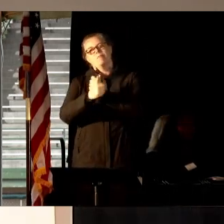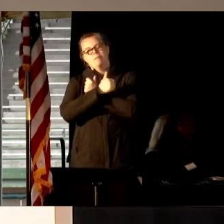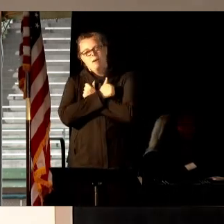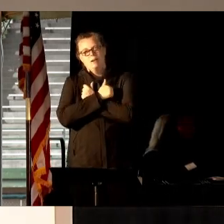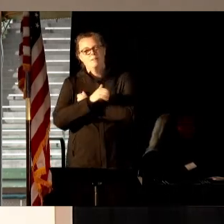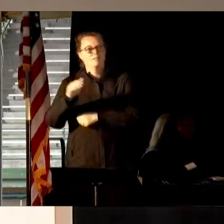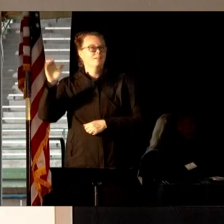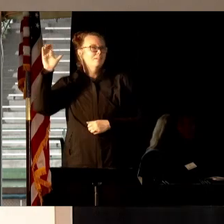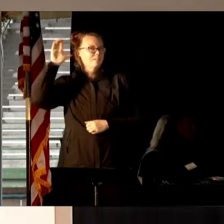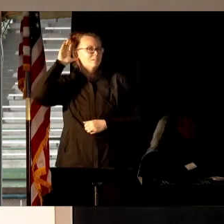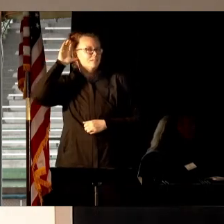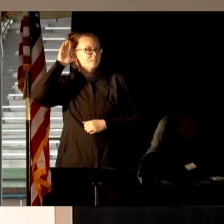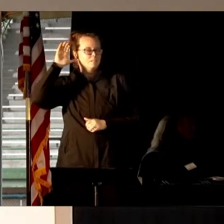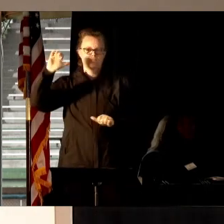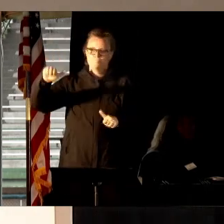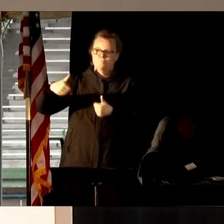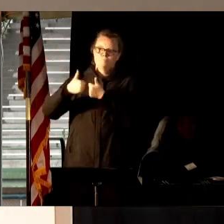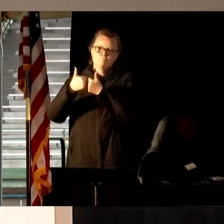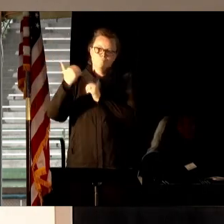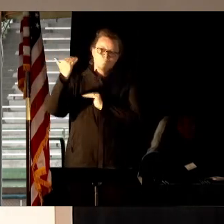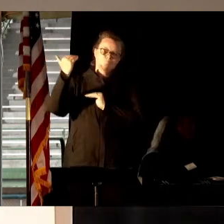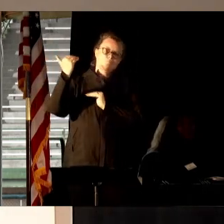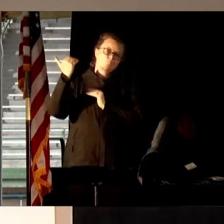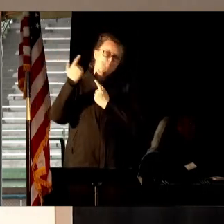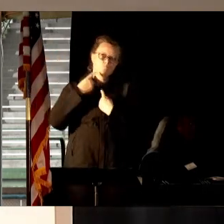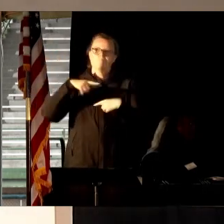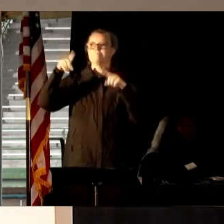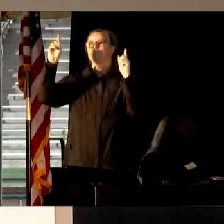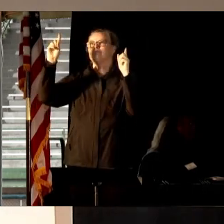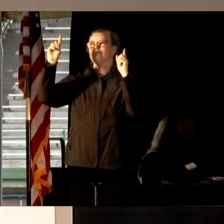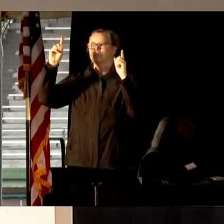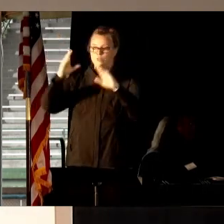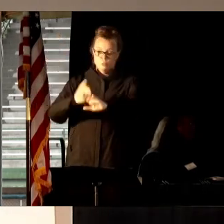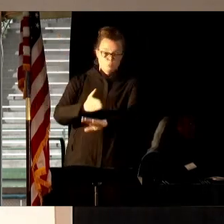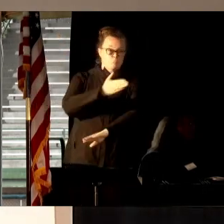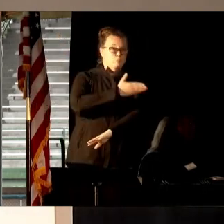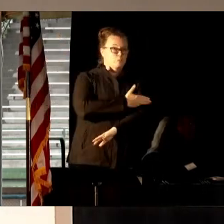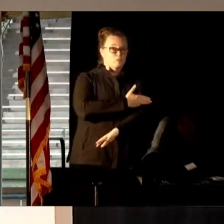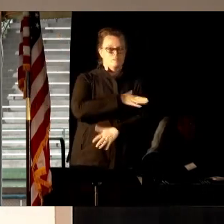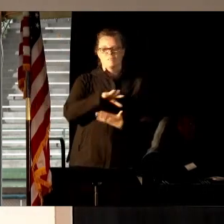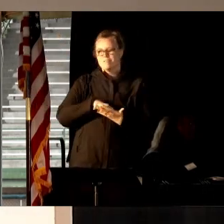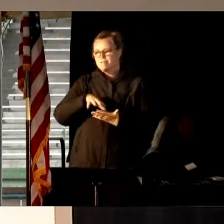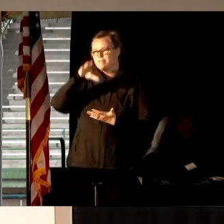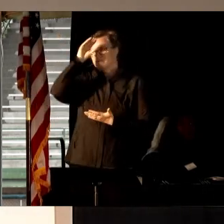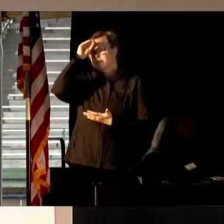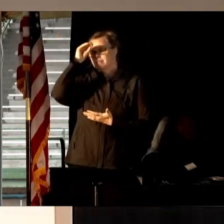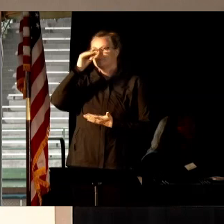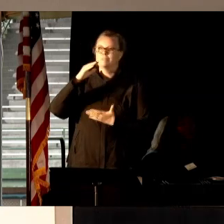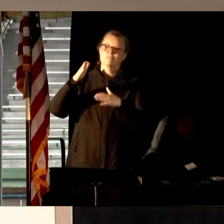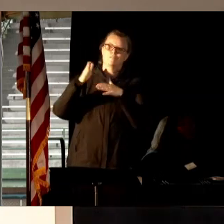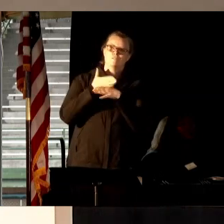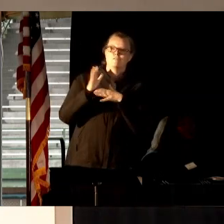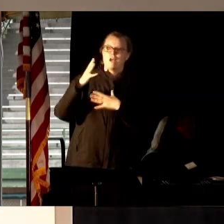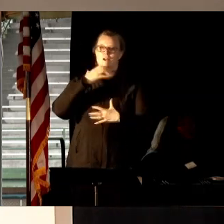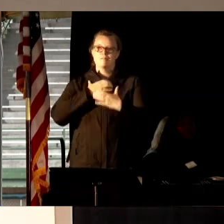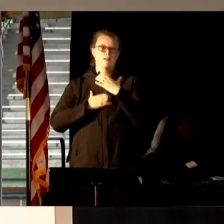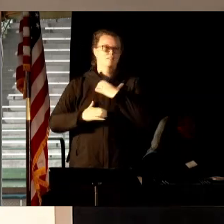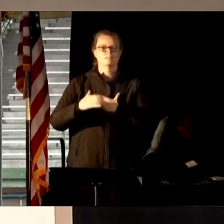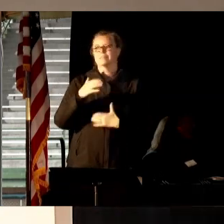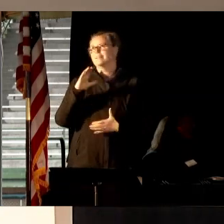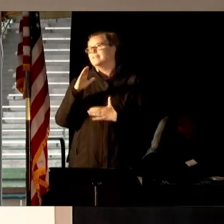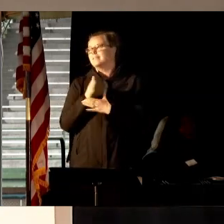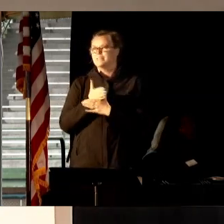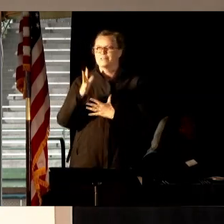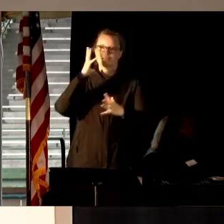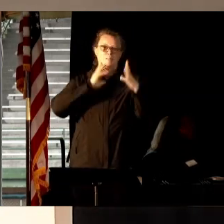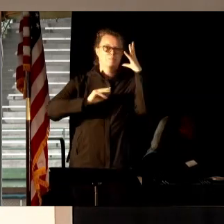to rise above, to improve, to learn, to share passions, to share experiences, and most importantly, to